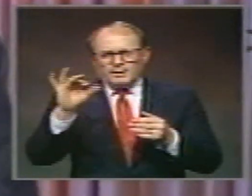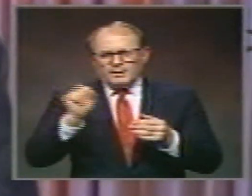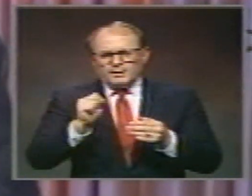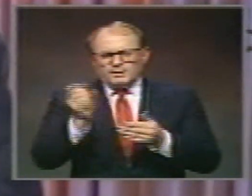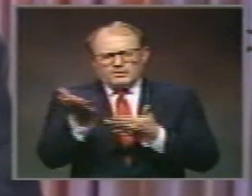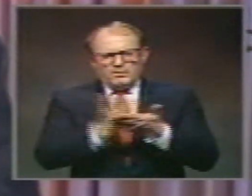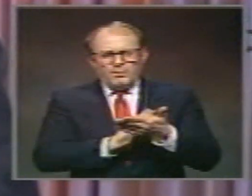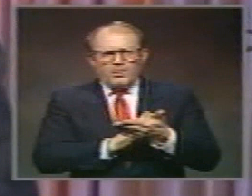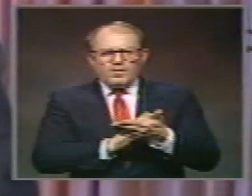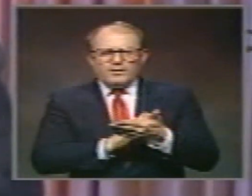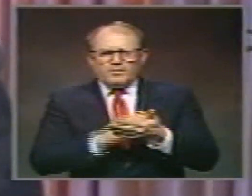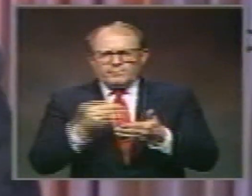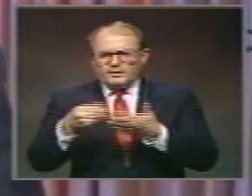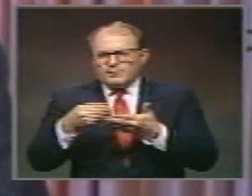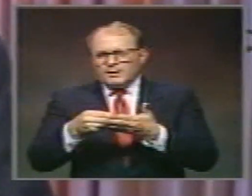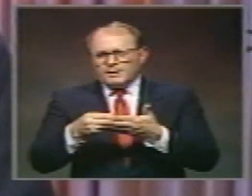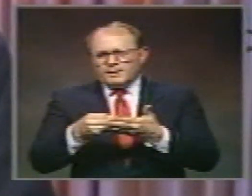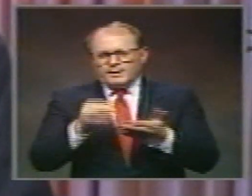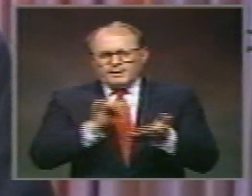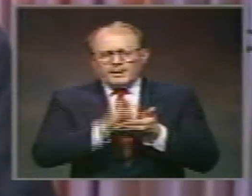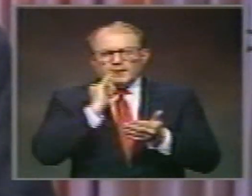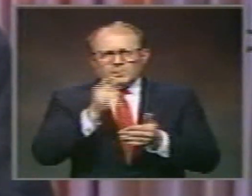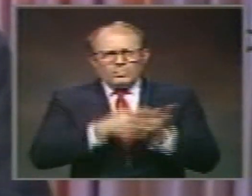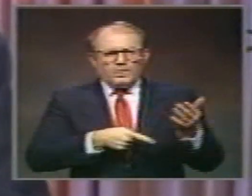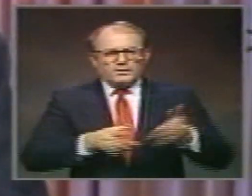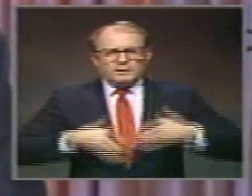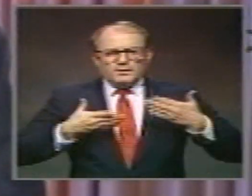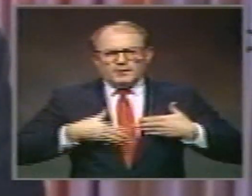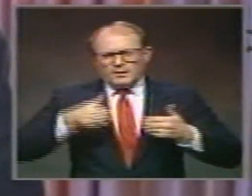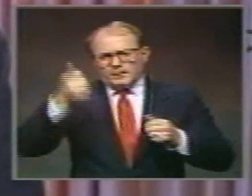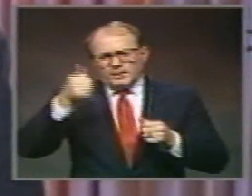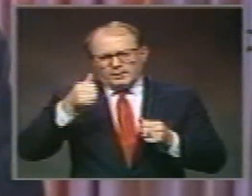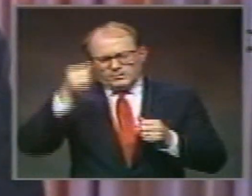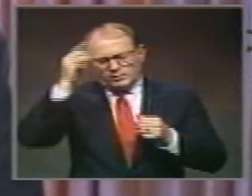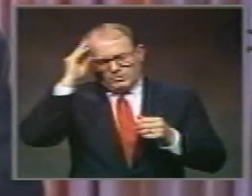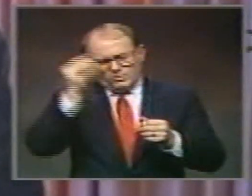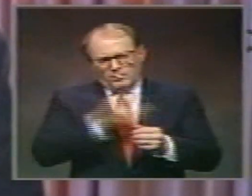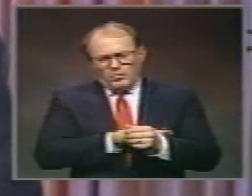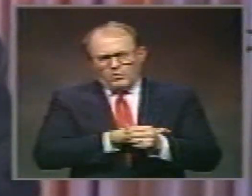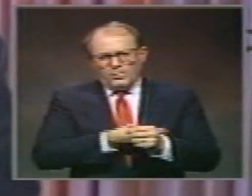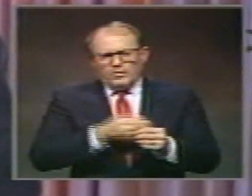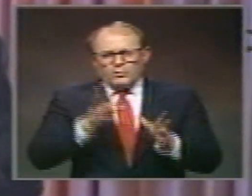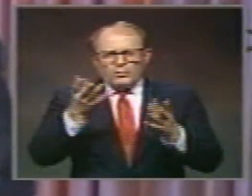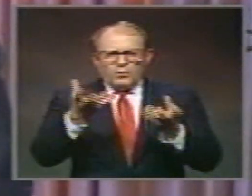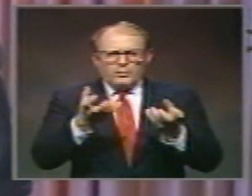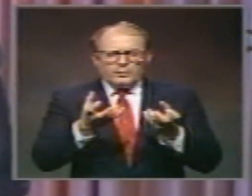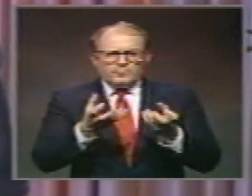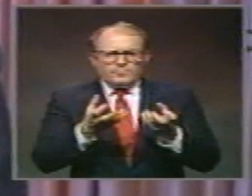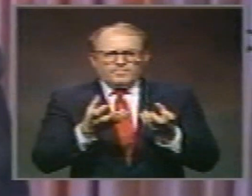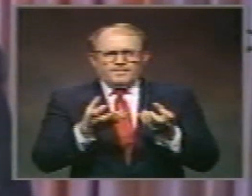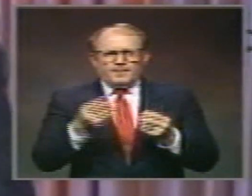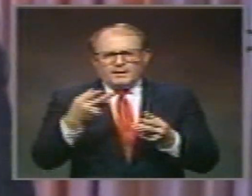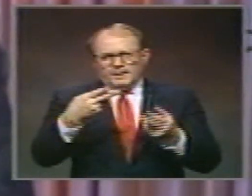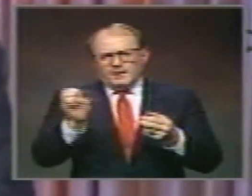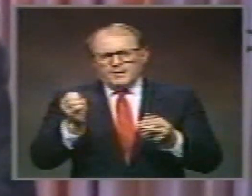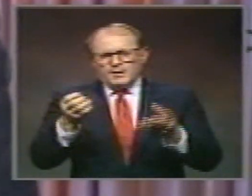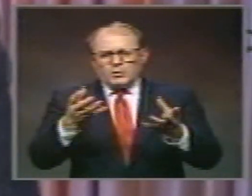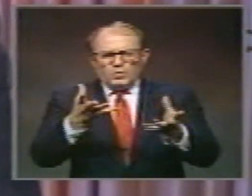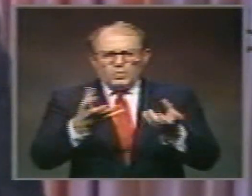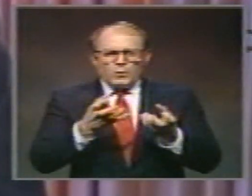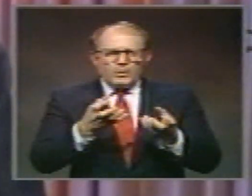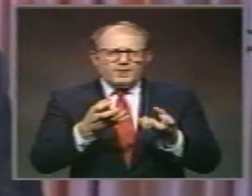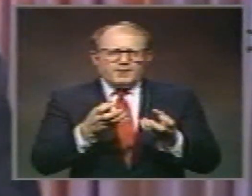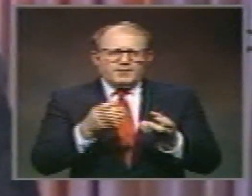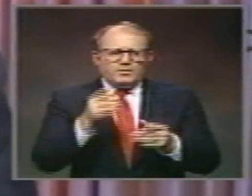the inheritance. And that's what this younger son did. He had his rights, and he demanded